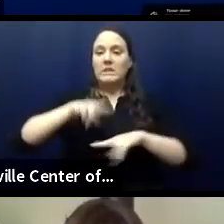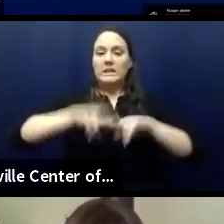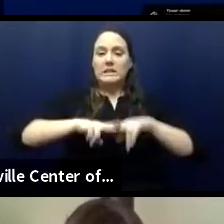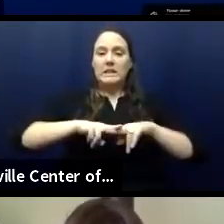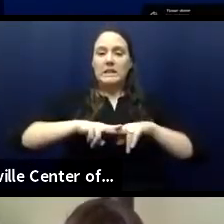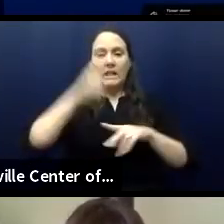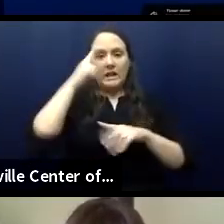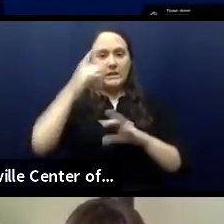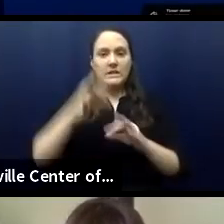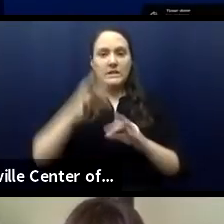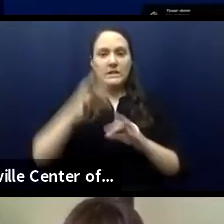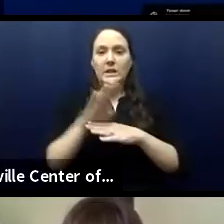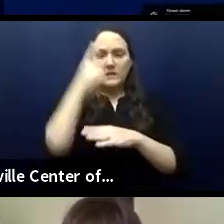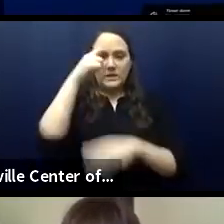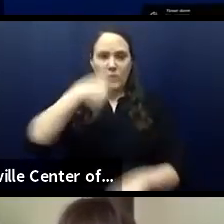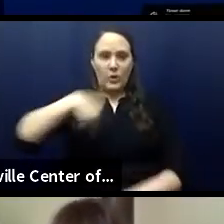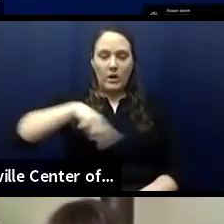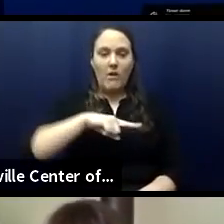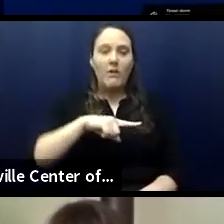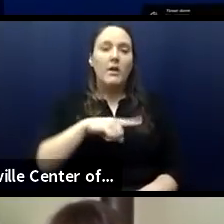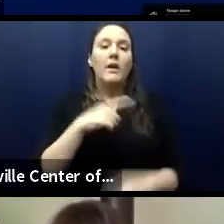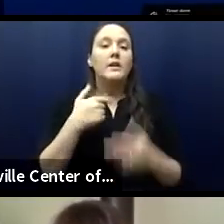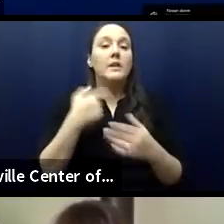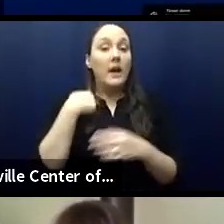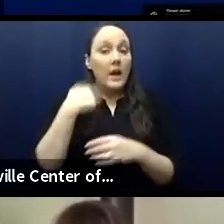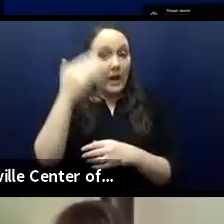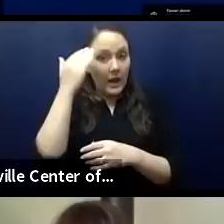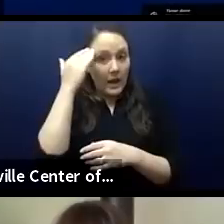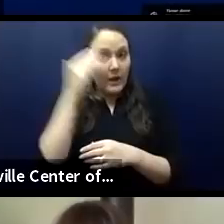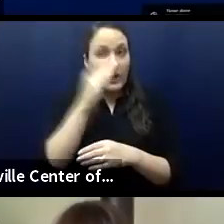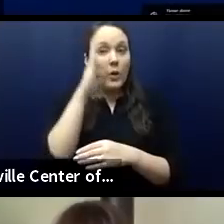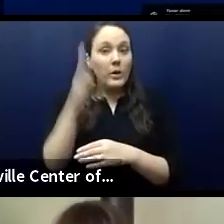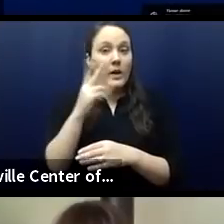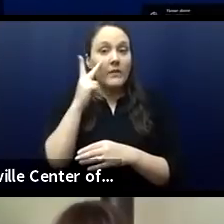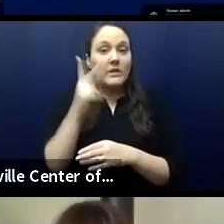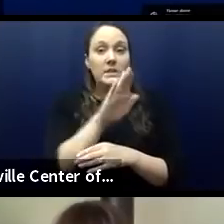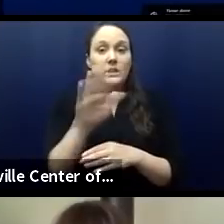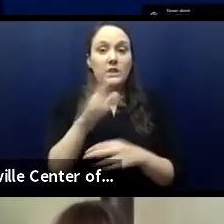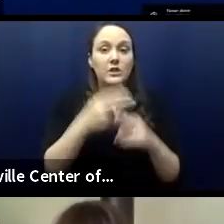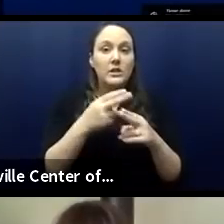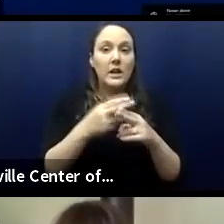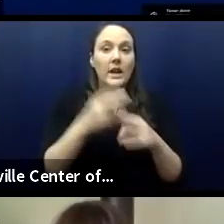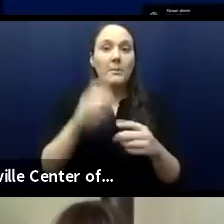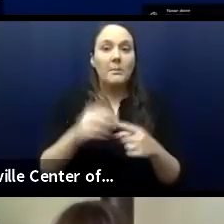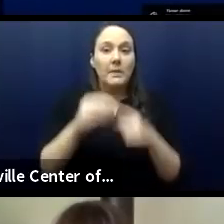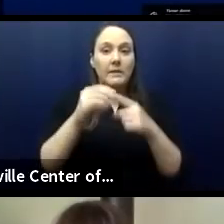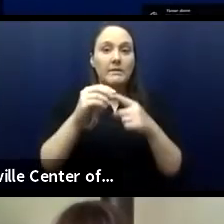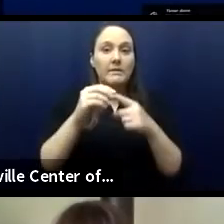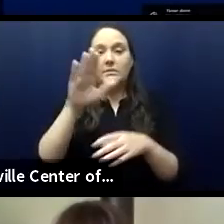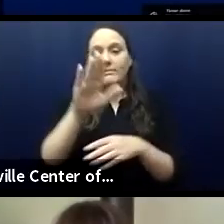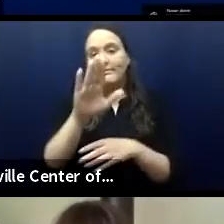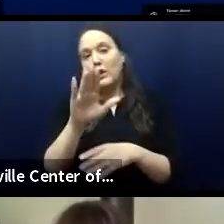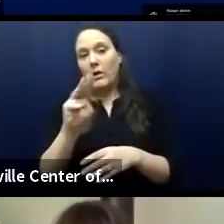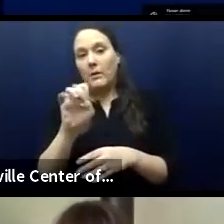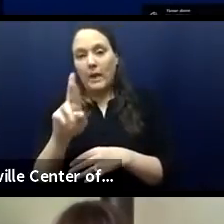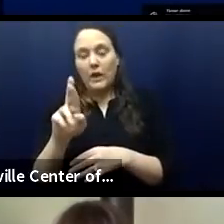I do know, however, that I have never seen your name on a ballot, except for you, Mayor. I do know that I have never voted for you, and I